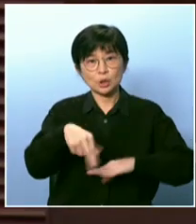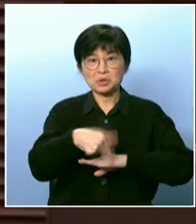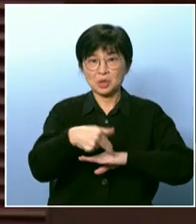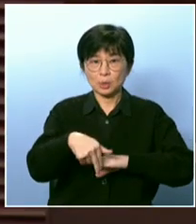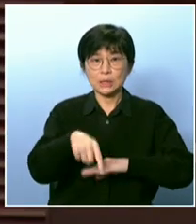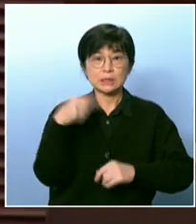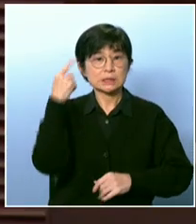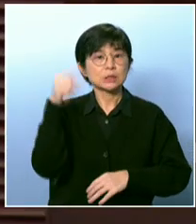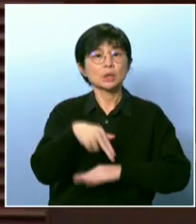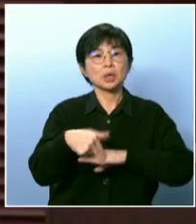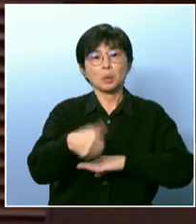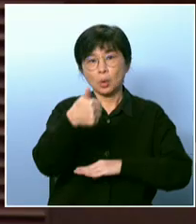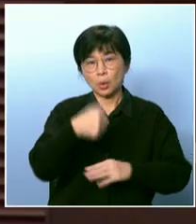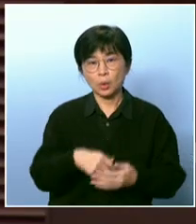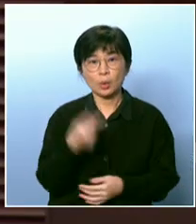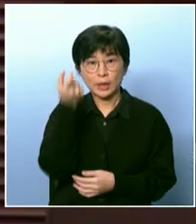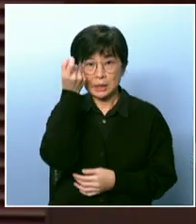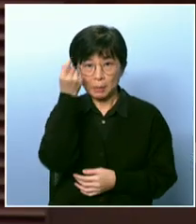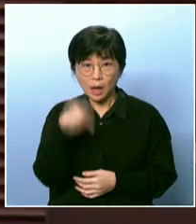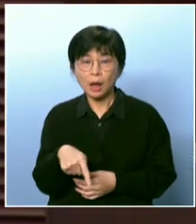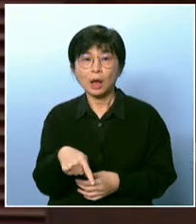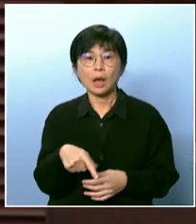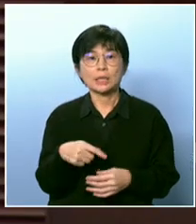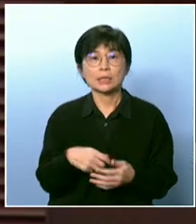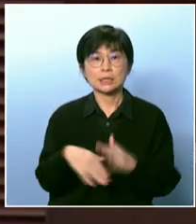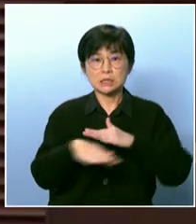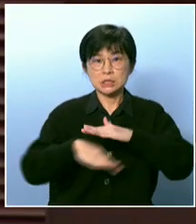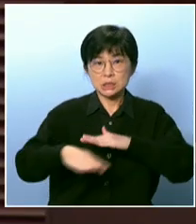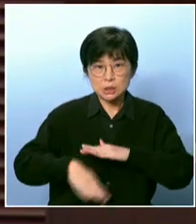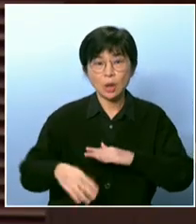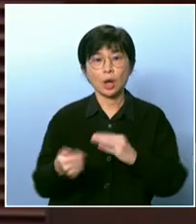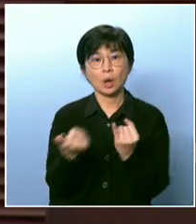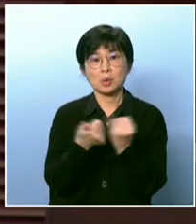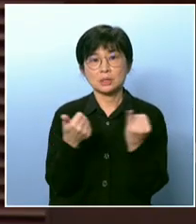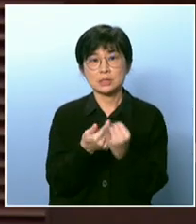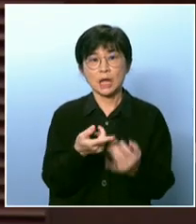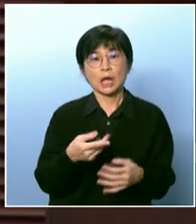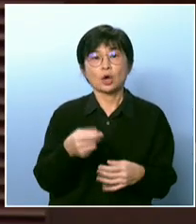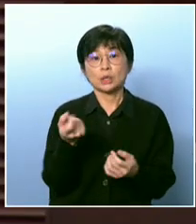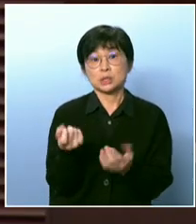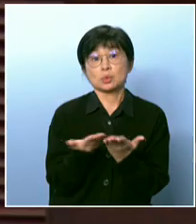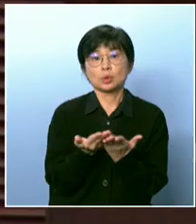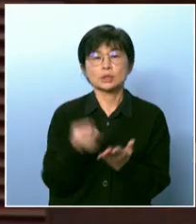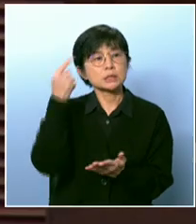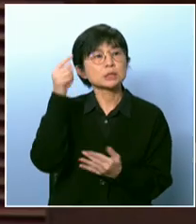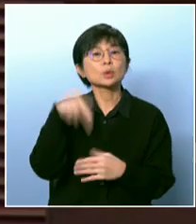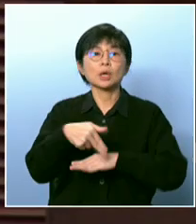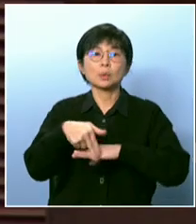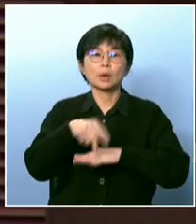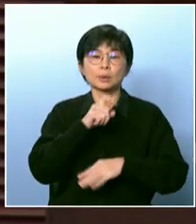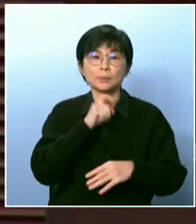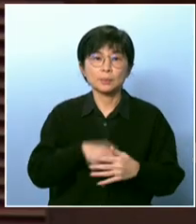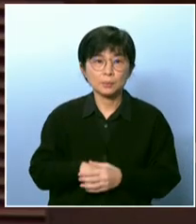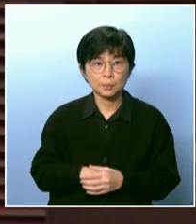while we do have such resource constraints. We think it would be a good way to promote the programs